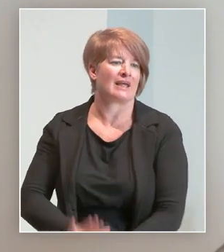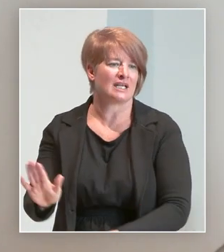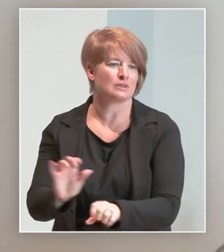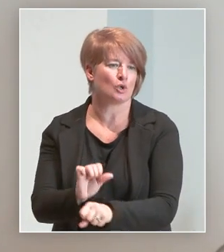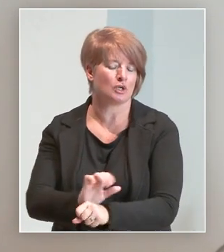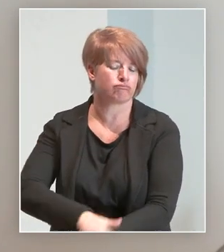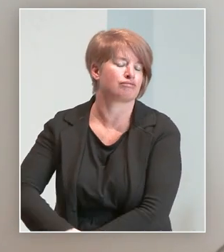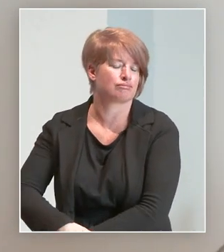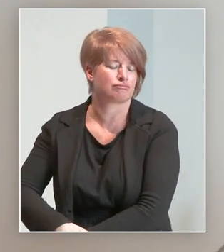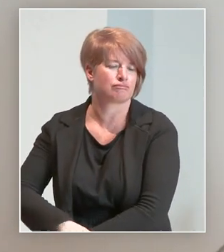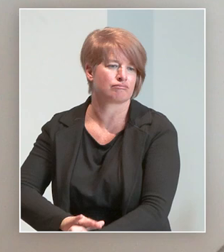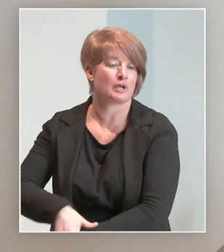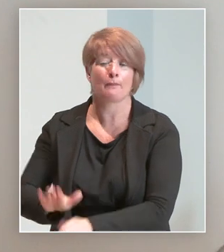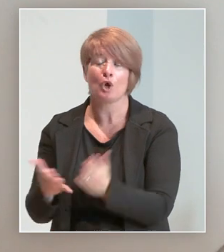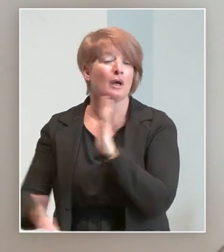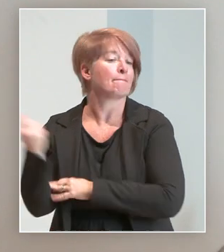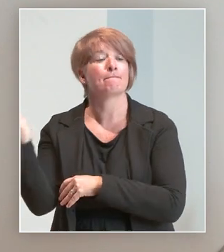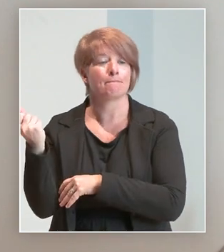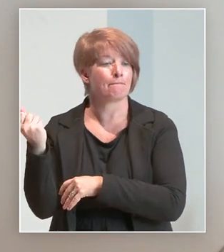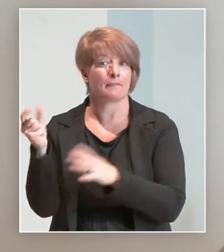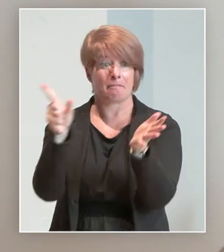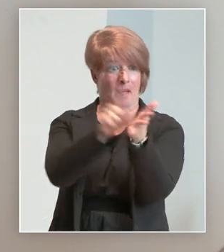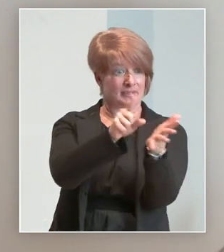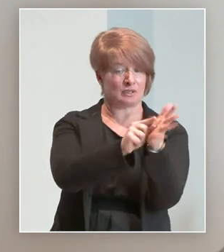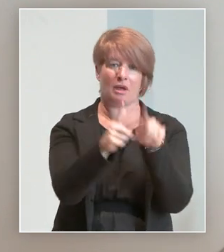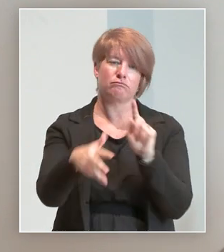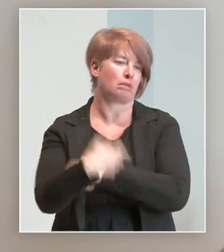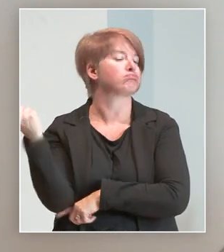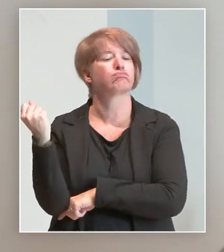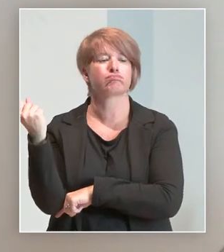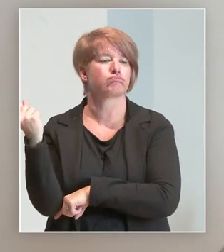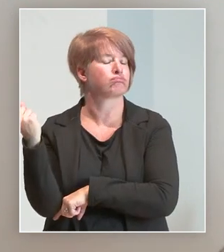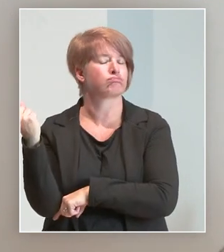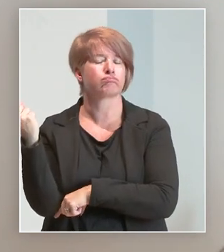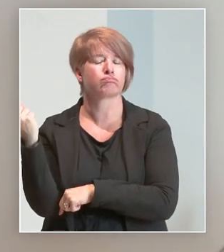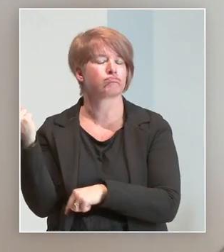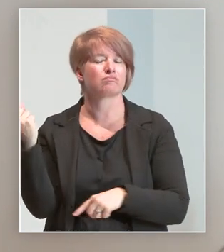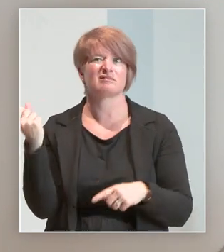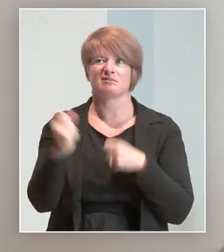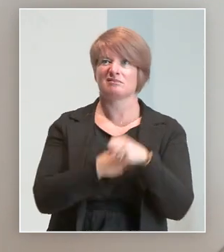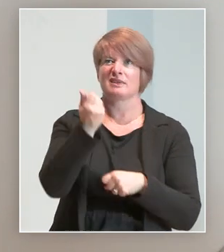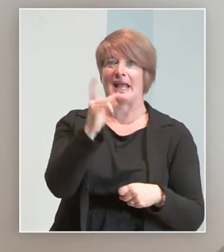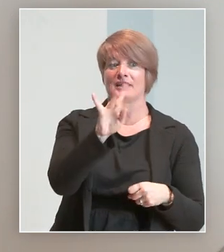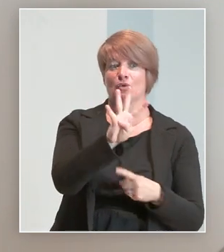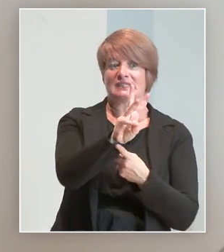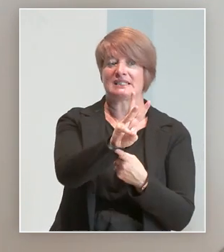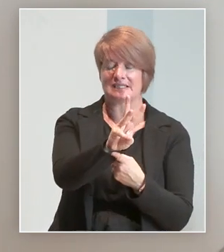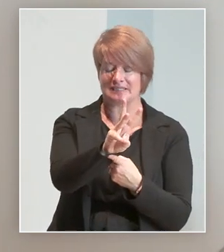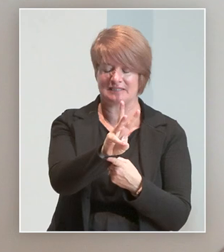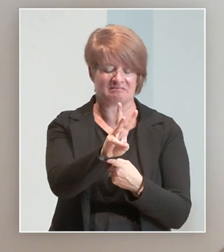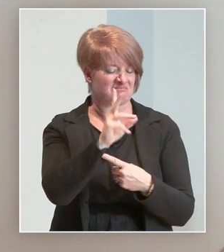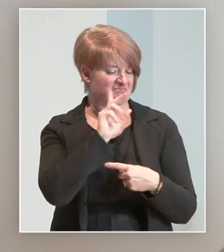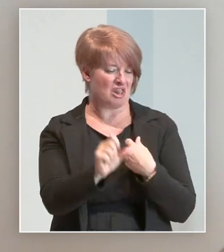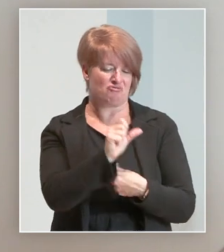work. The book was confiscated after publication as a part of a seized shipment in 1846 and declared